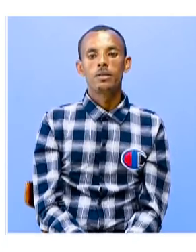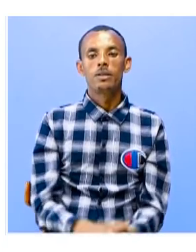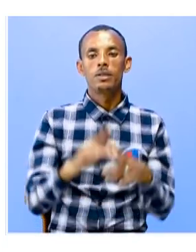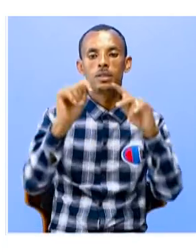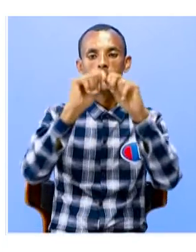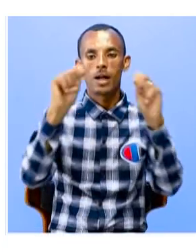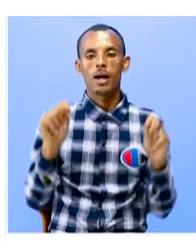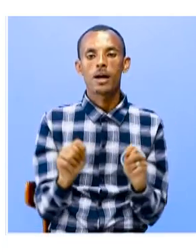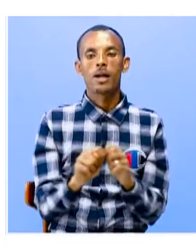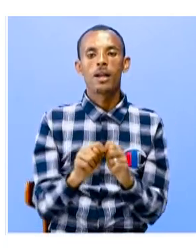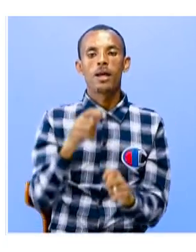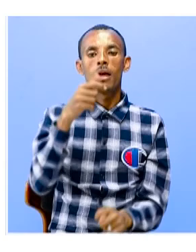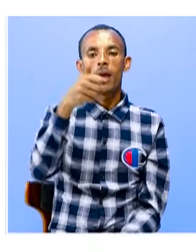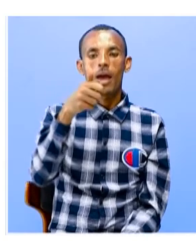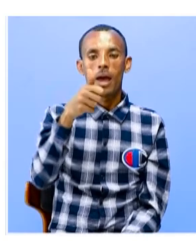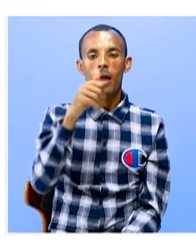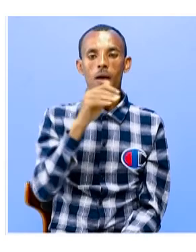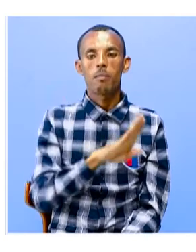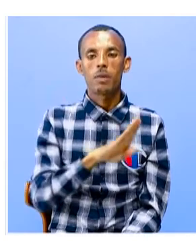Triangle ABC is given here.